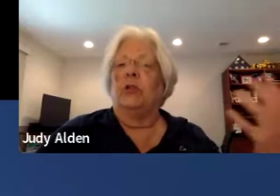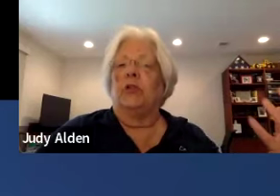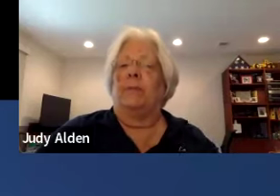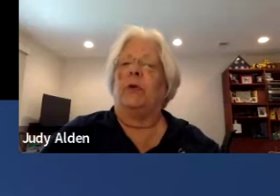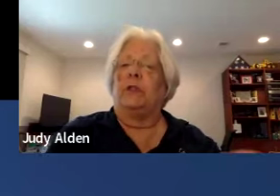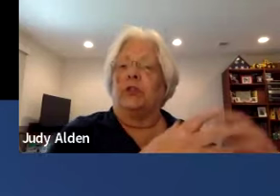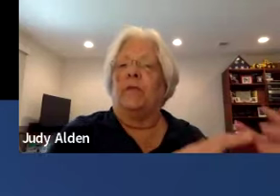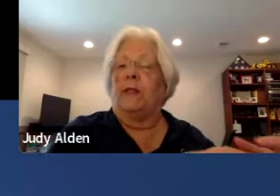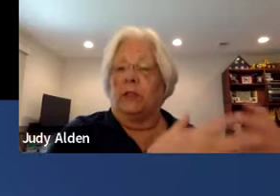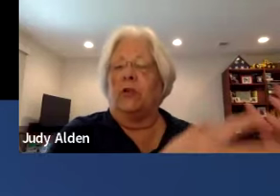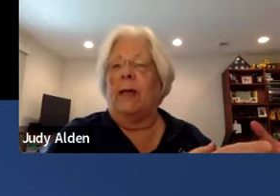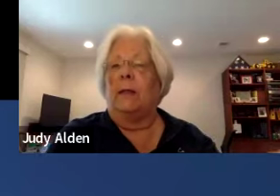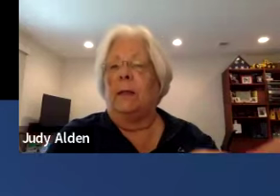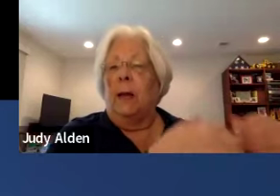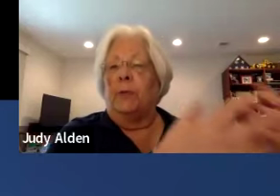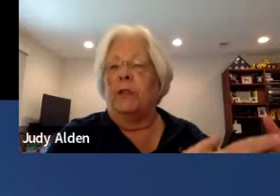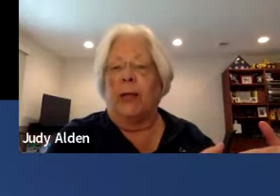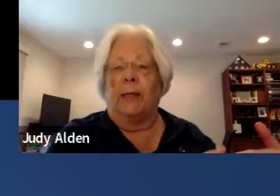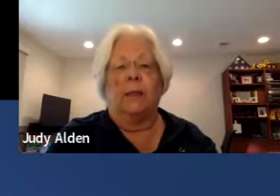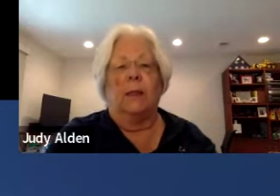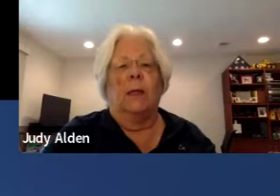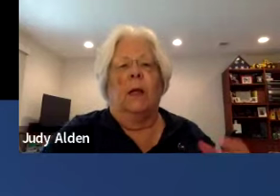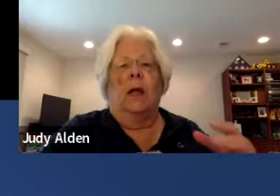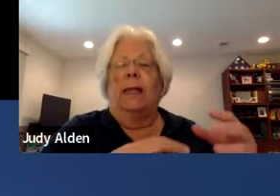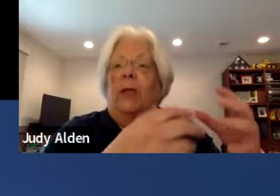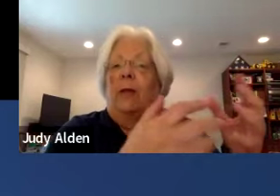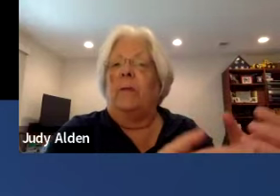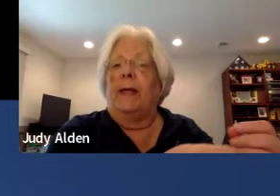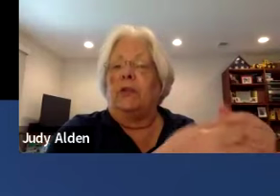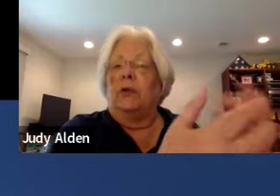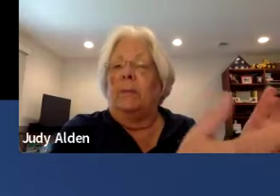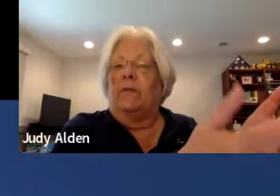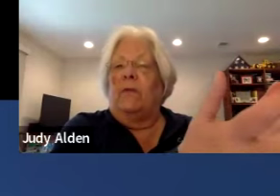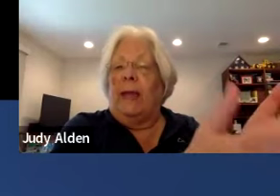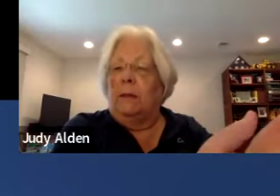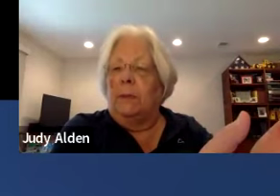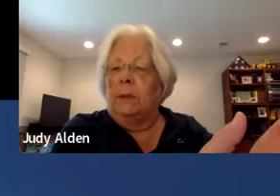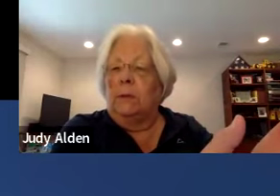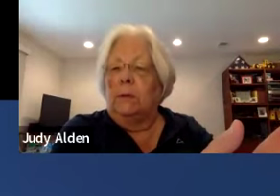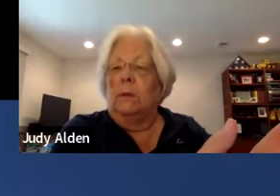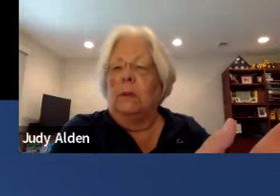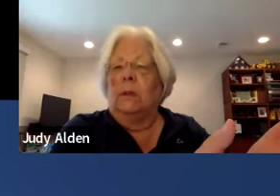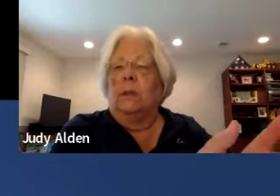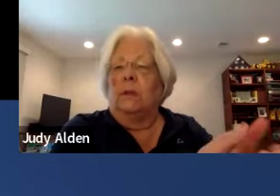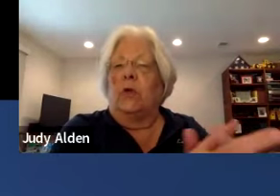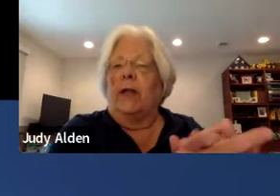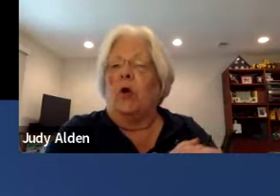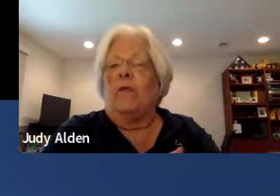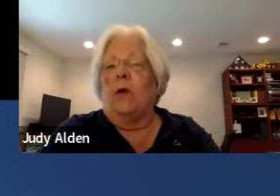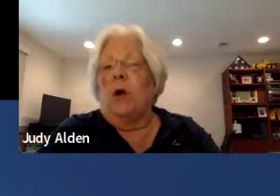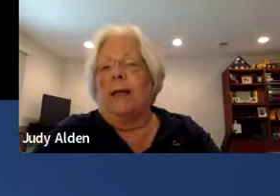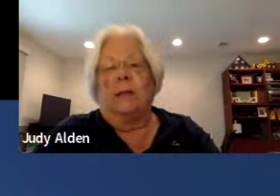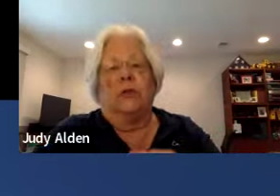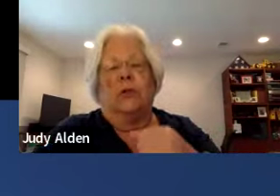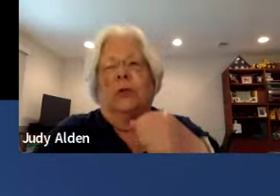Kind of a two-step. Doing the surveys is great. Appreciated. Is that information going to be available? So I know